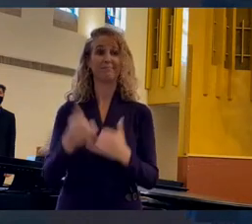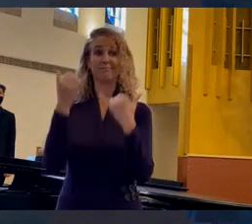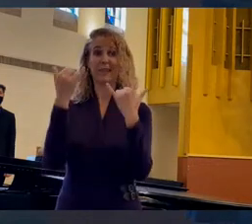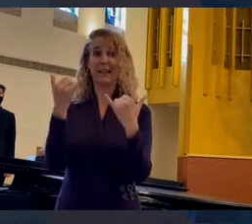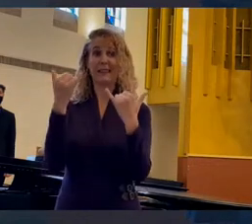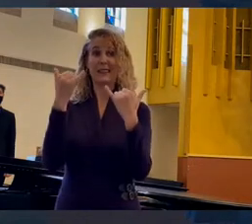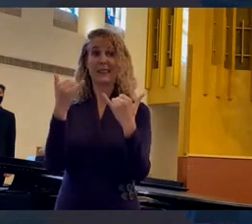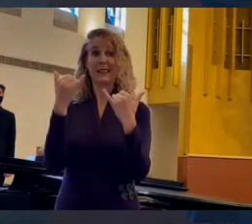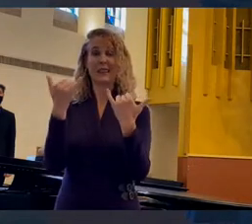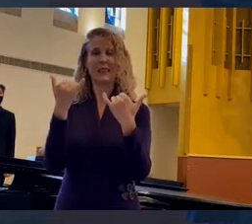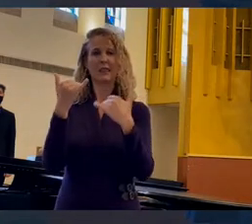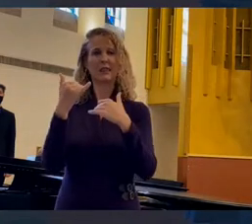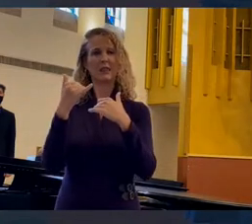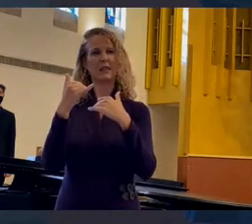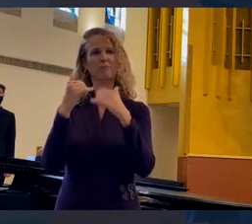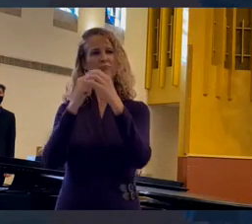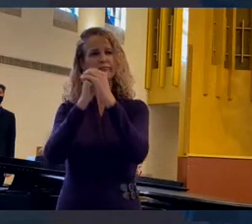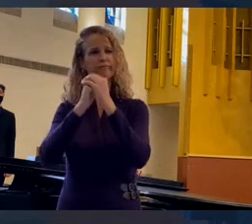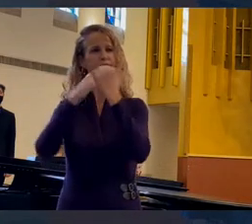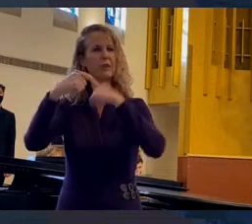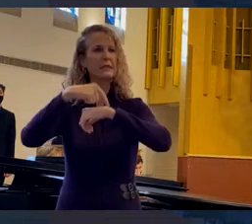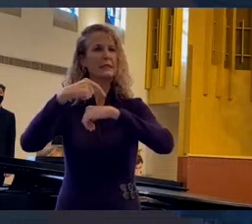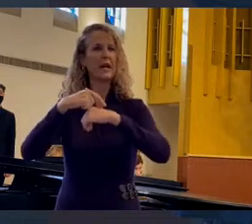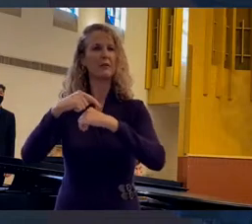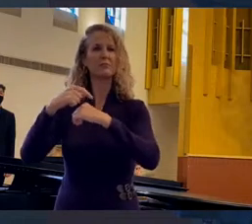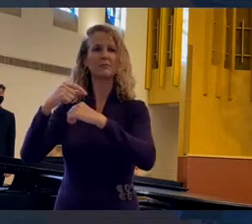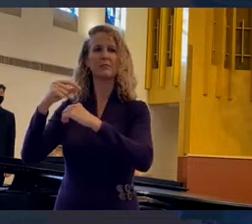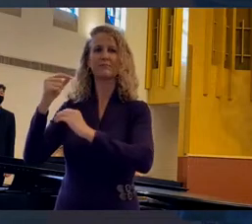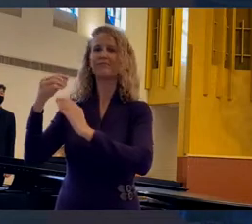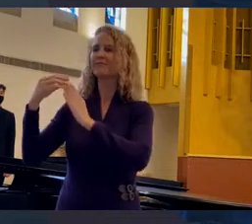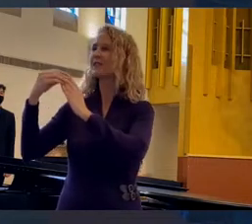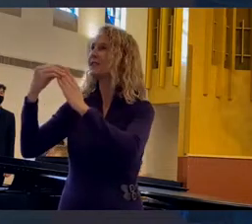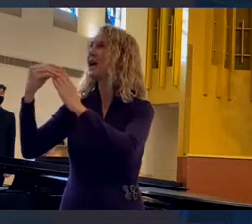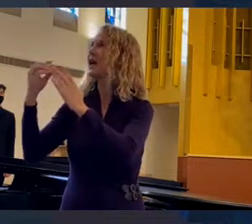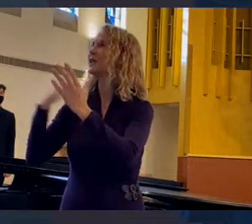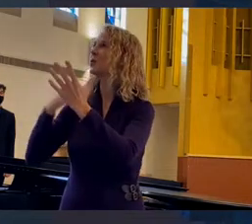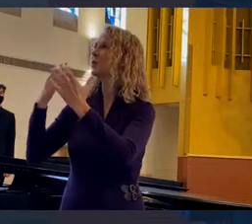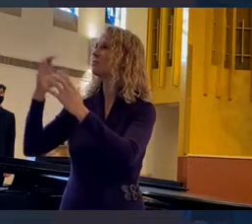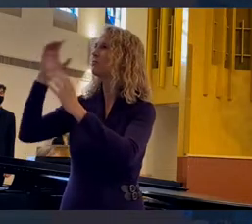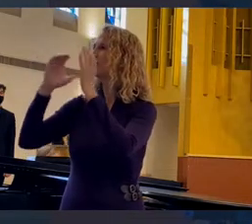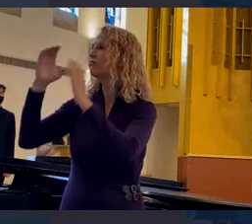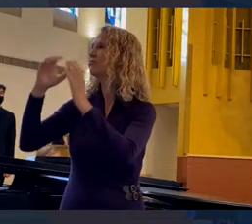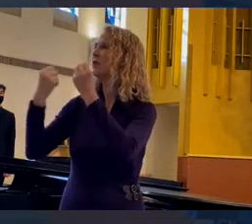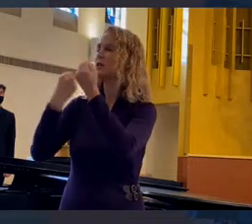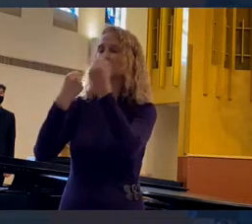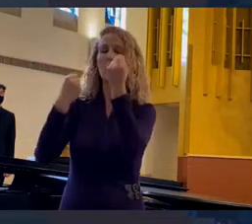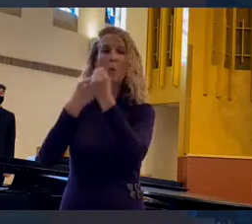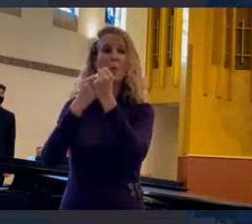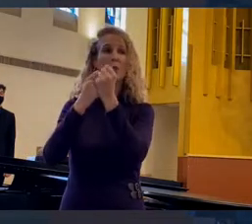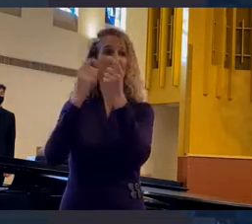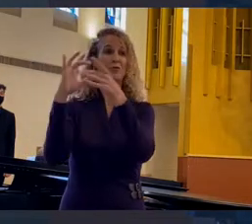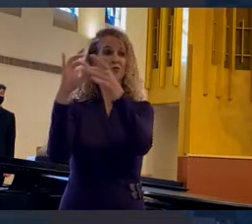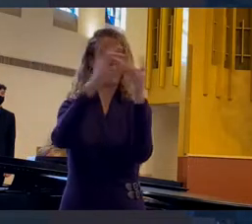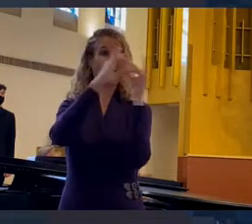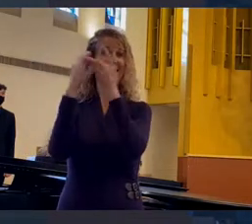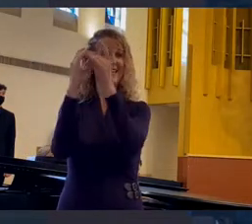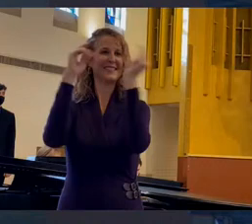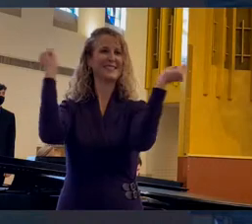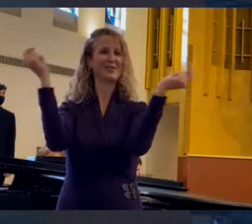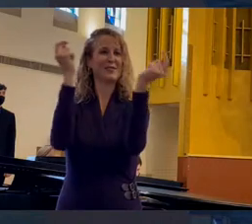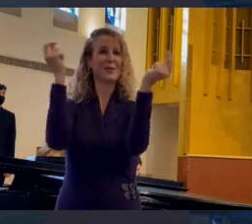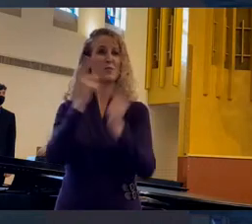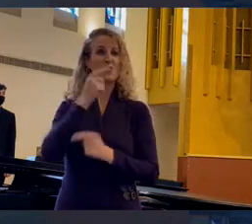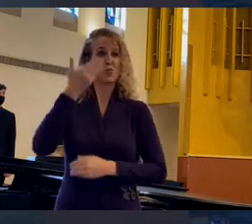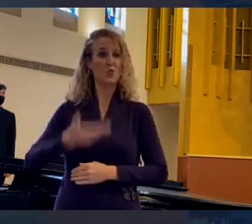This liturgy is a time to seek guidance, find support, and celebrate the relationships that help shape who we